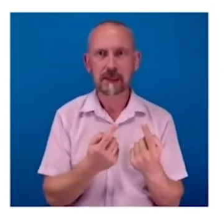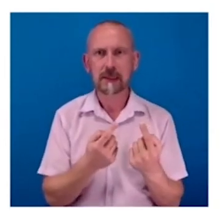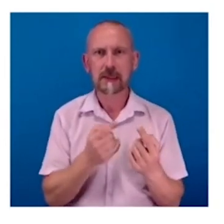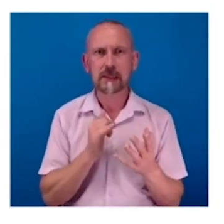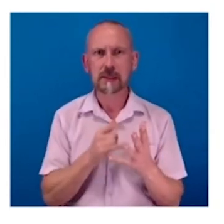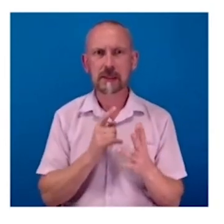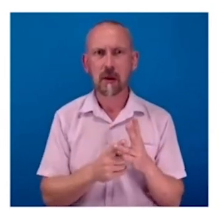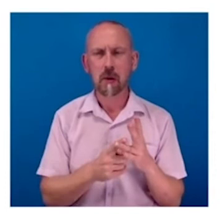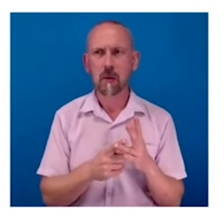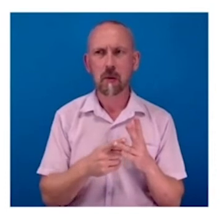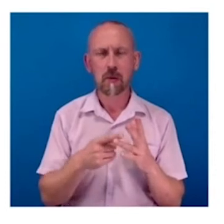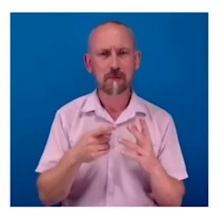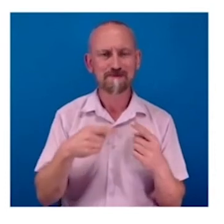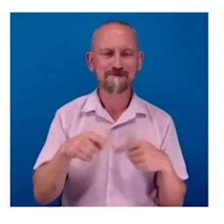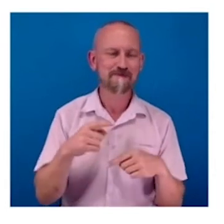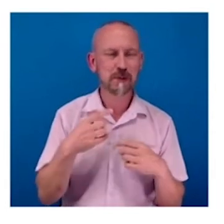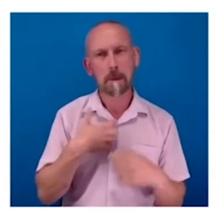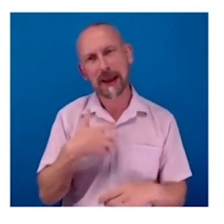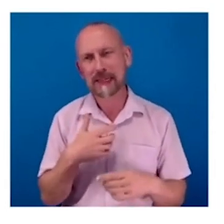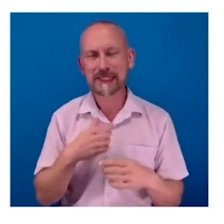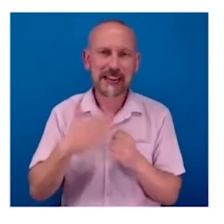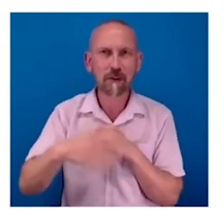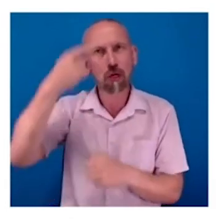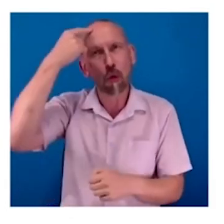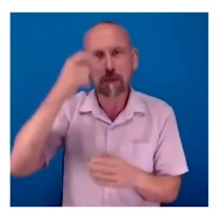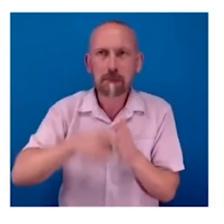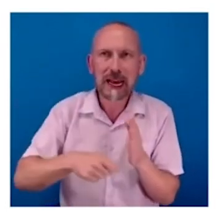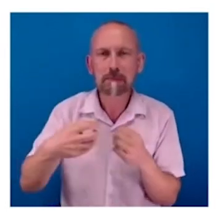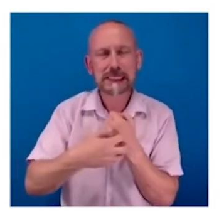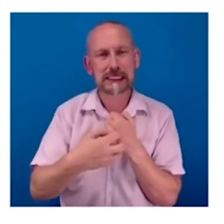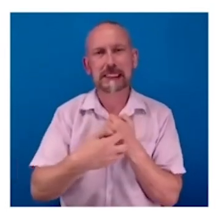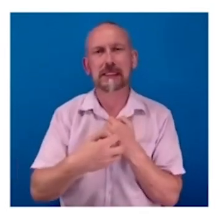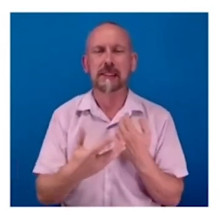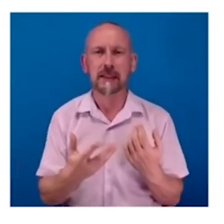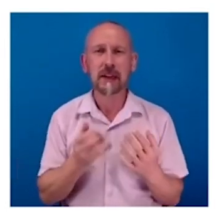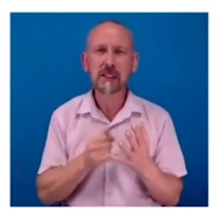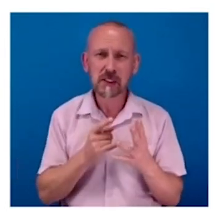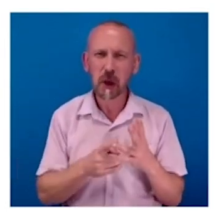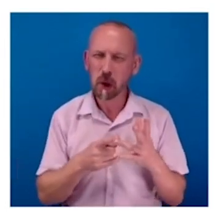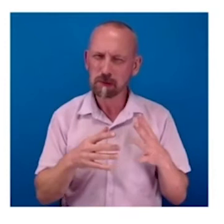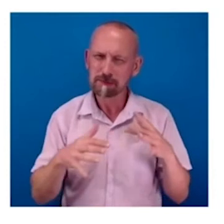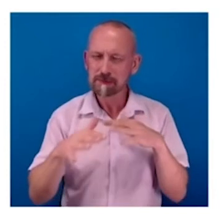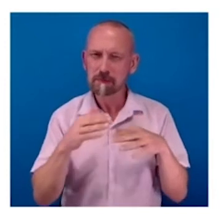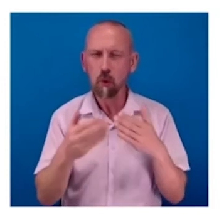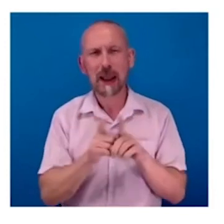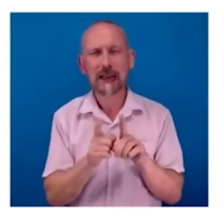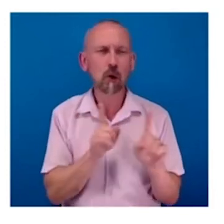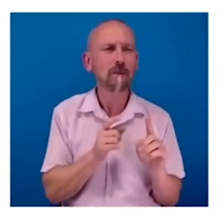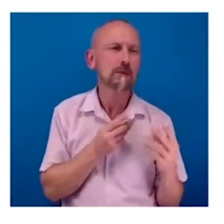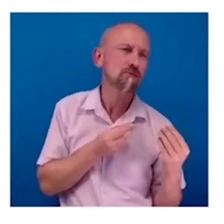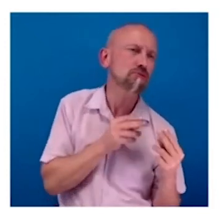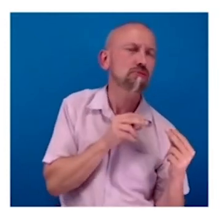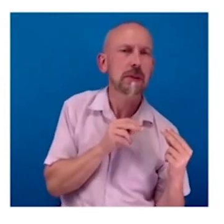buy any biscuits. So, really recreating that conference vibe, but without the additional